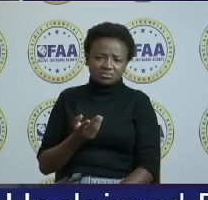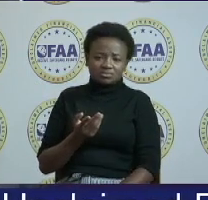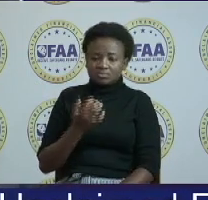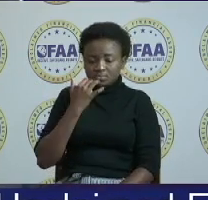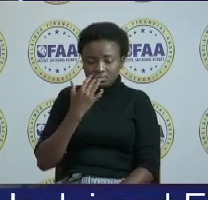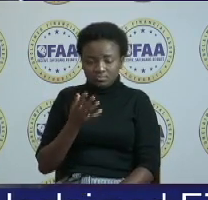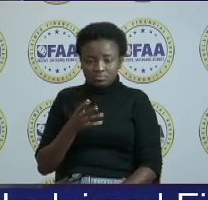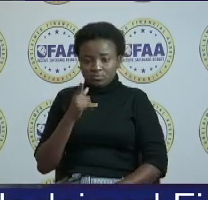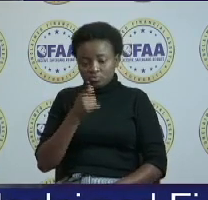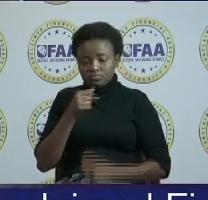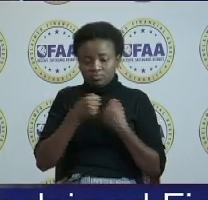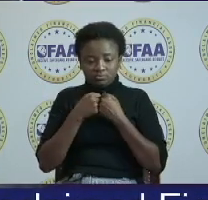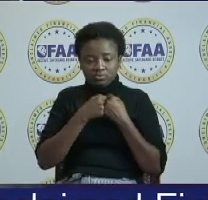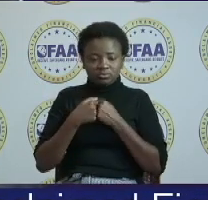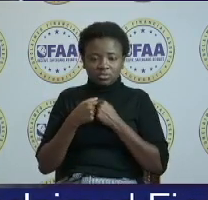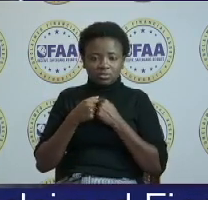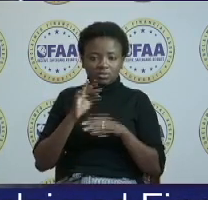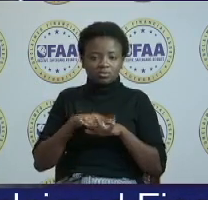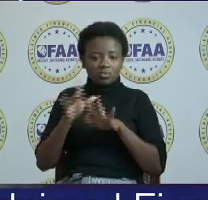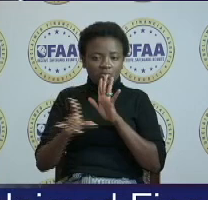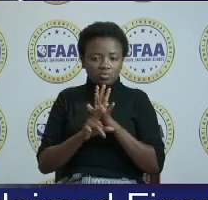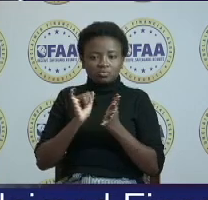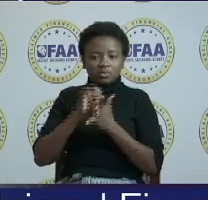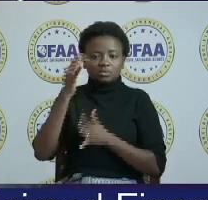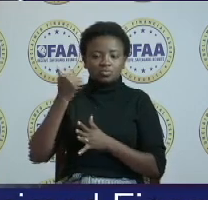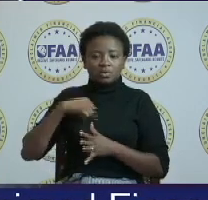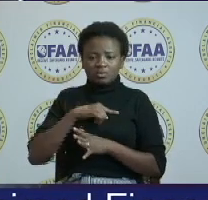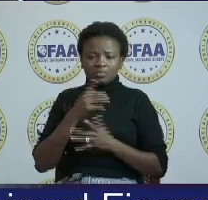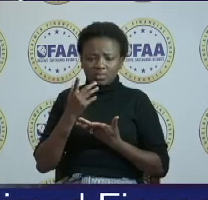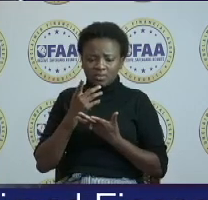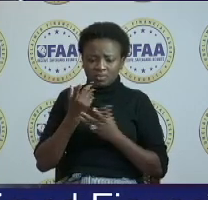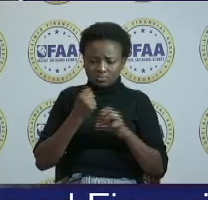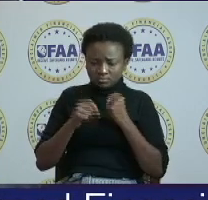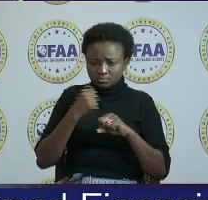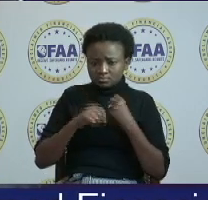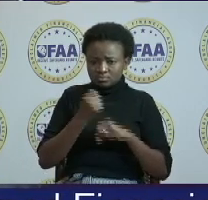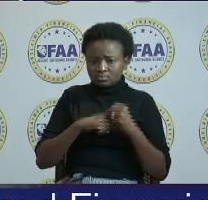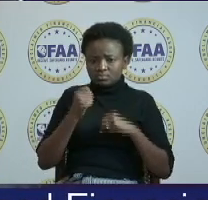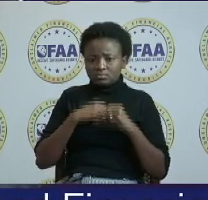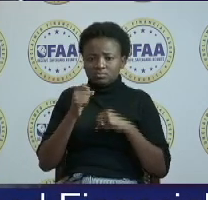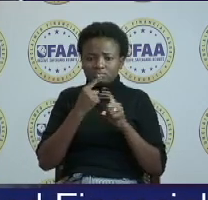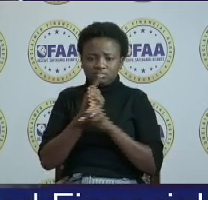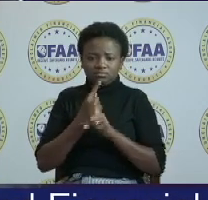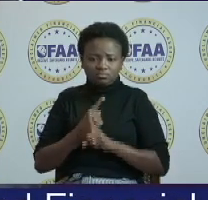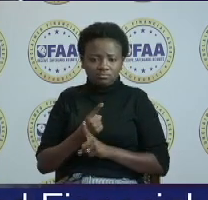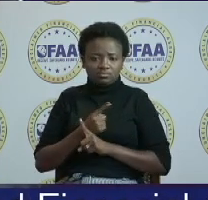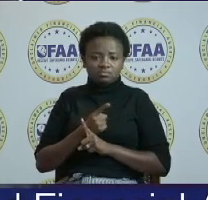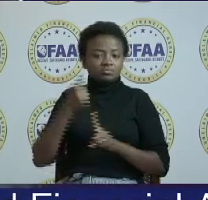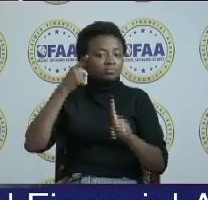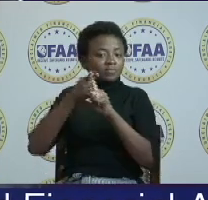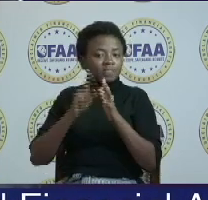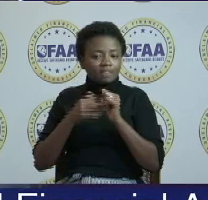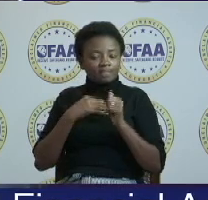law, the way the law is crafted, and that's why we are making very deliberate and proactive initiatives